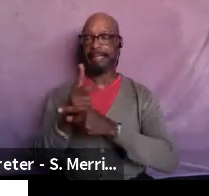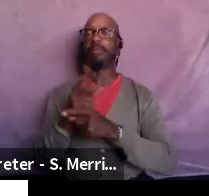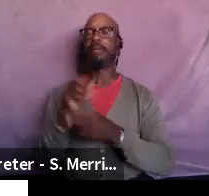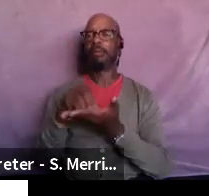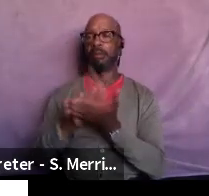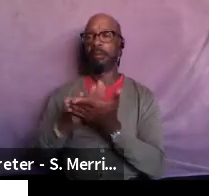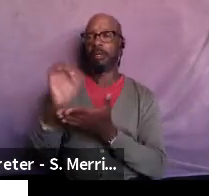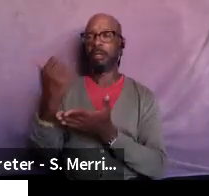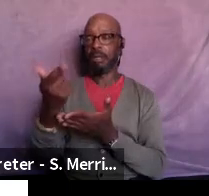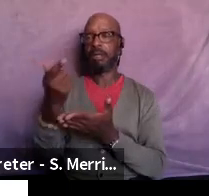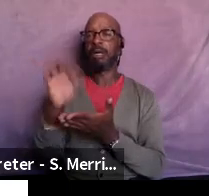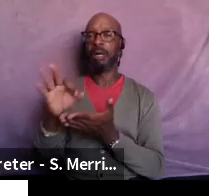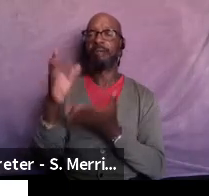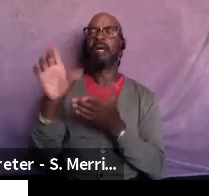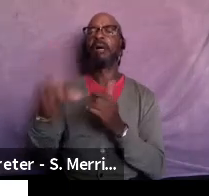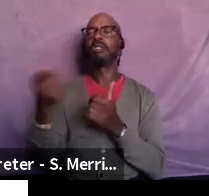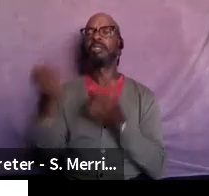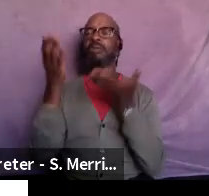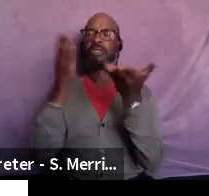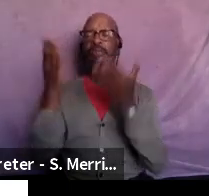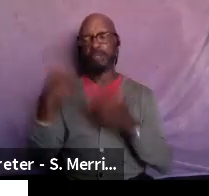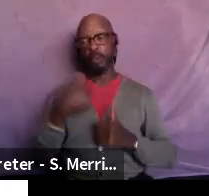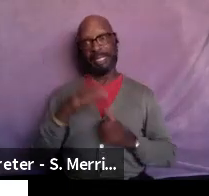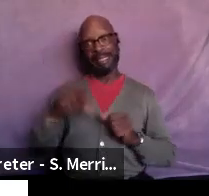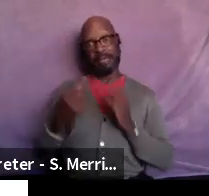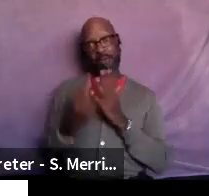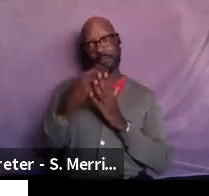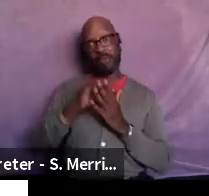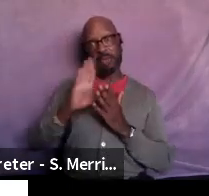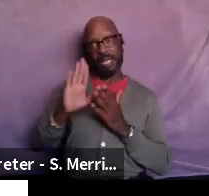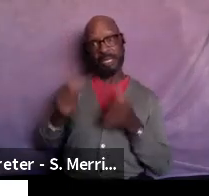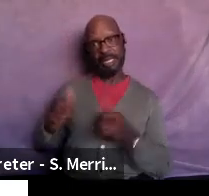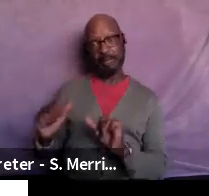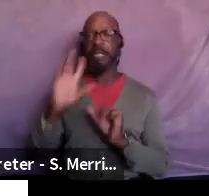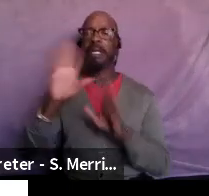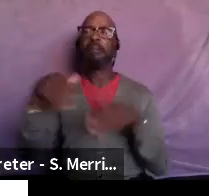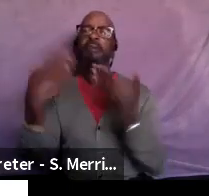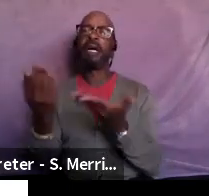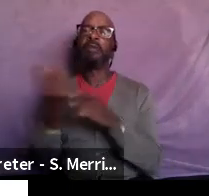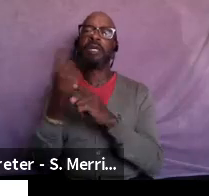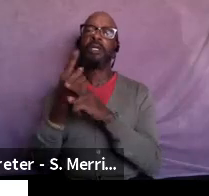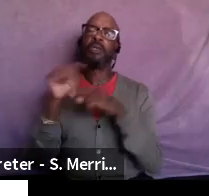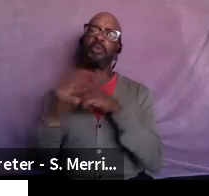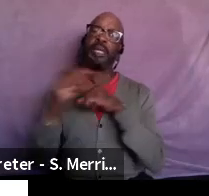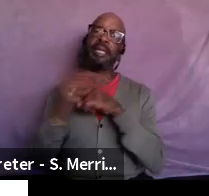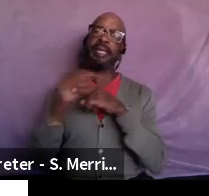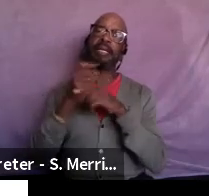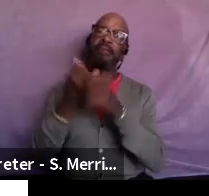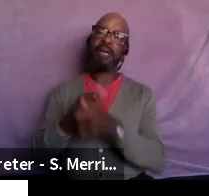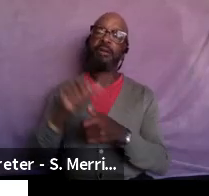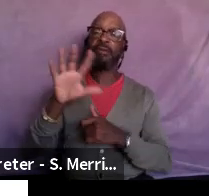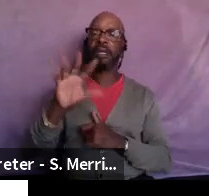services provided so that we could review that, and that they provide regular staff training regarding Section 504,